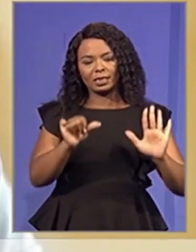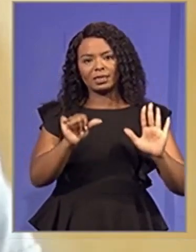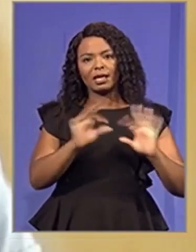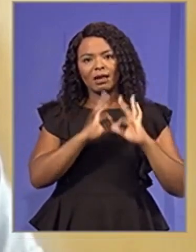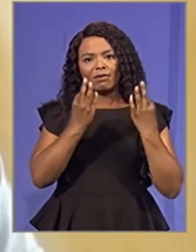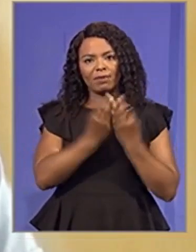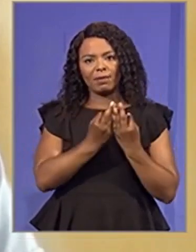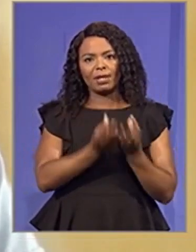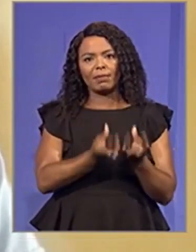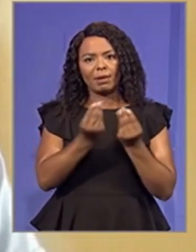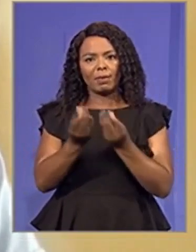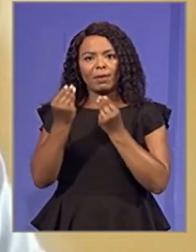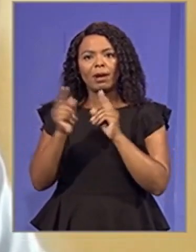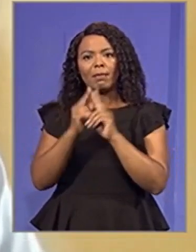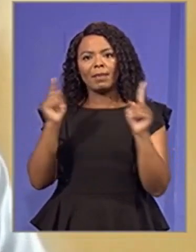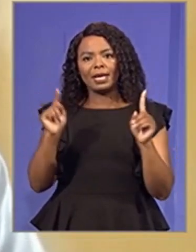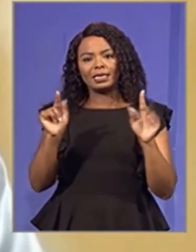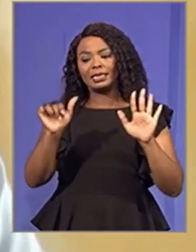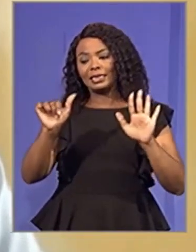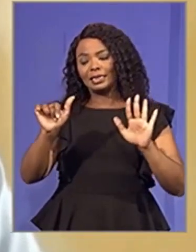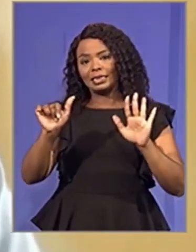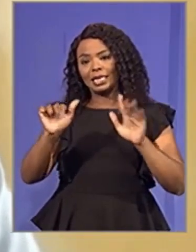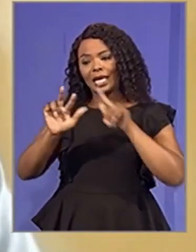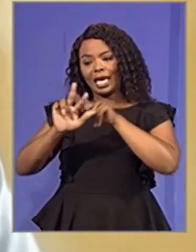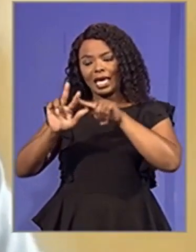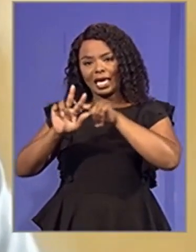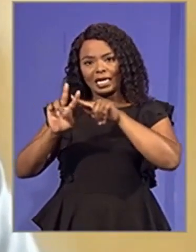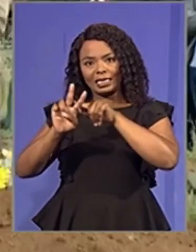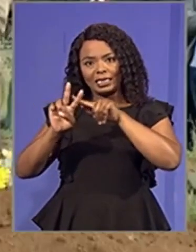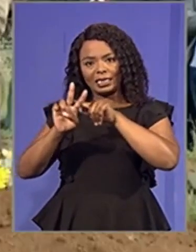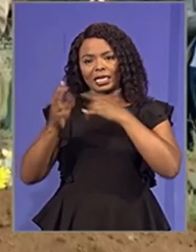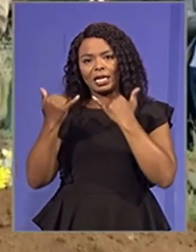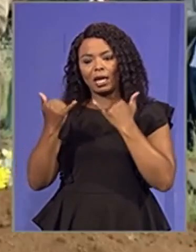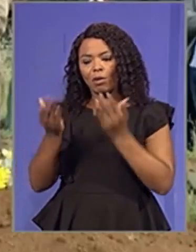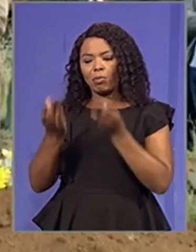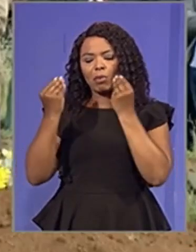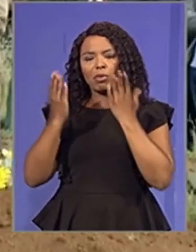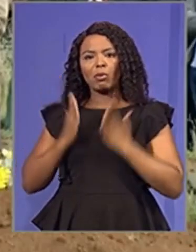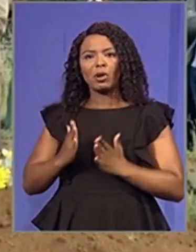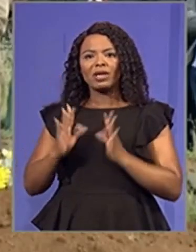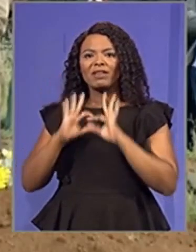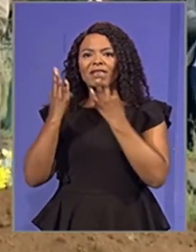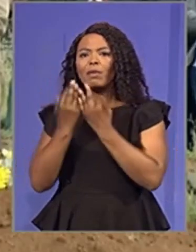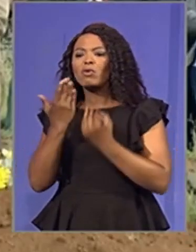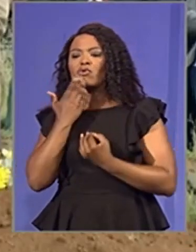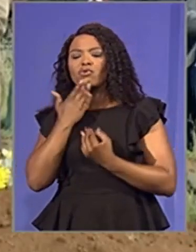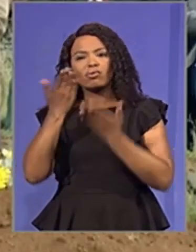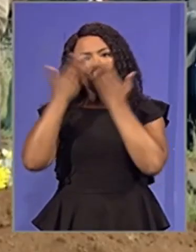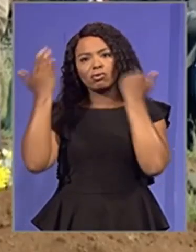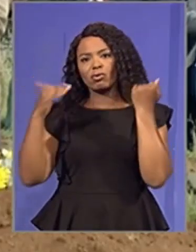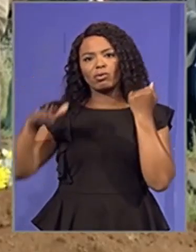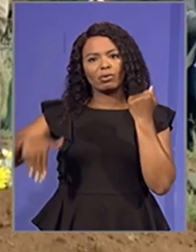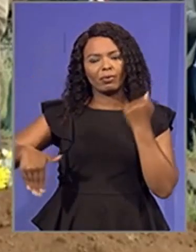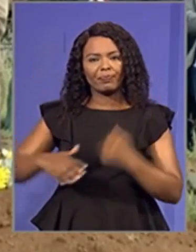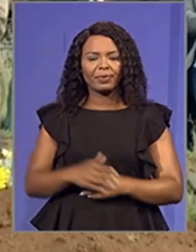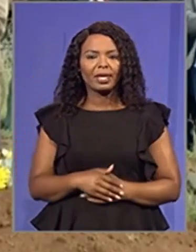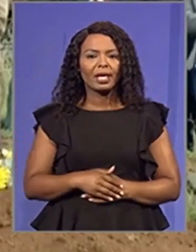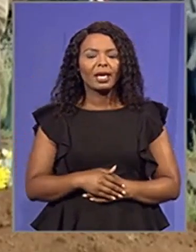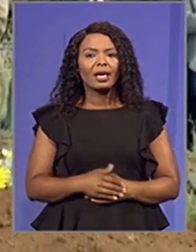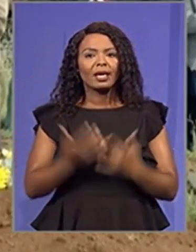are still 2 bodies that have not been claimed, but processes are underway. Go le bjalo lesogana la mengwaga e masomepedi tshela yo e lego